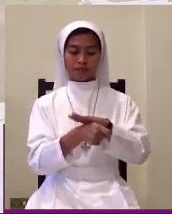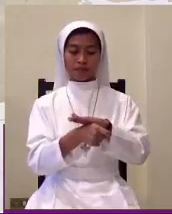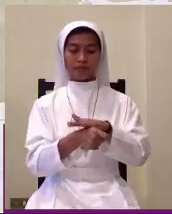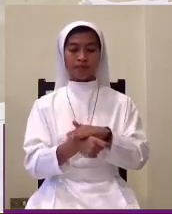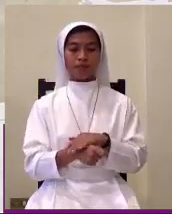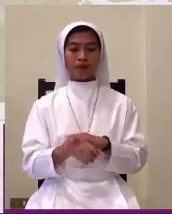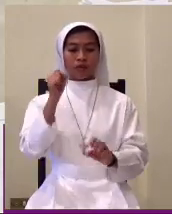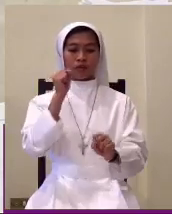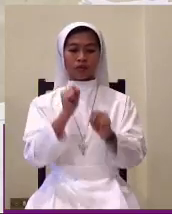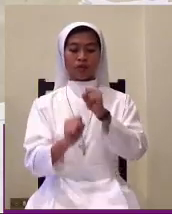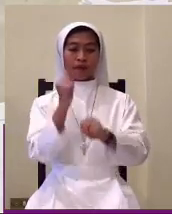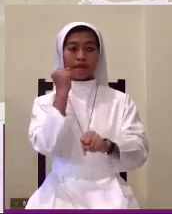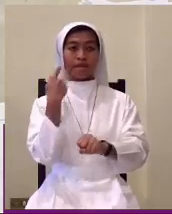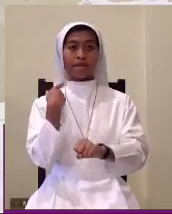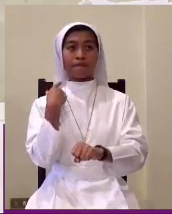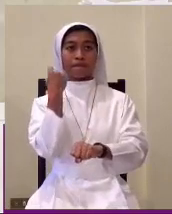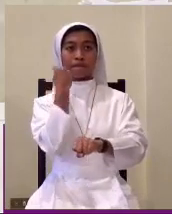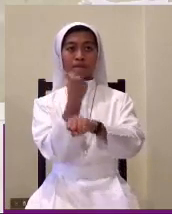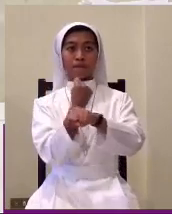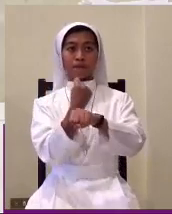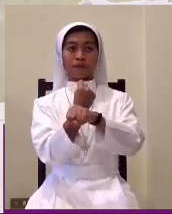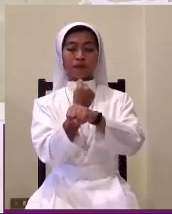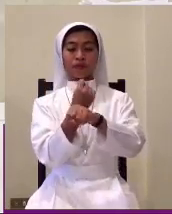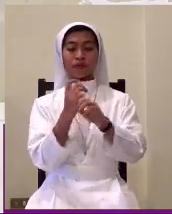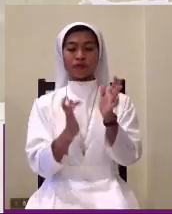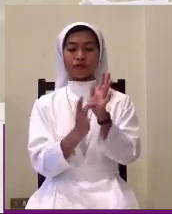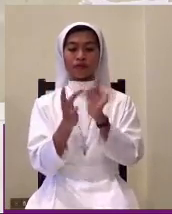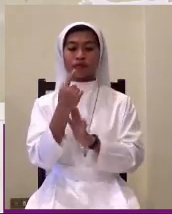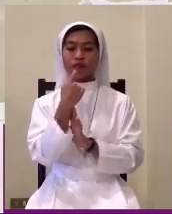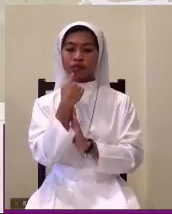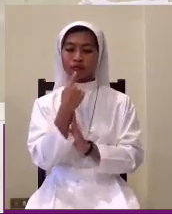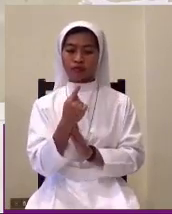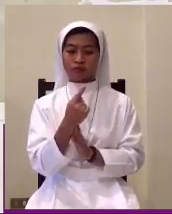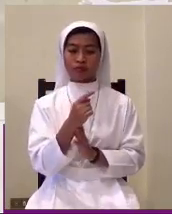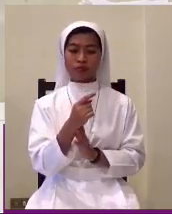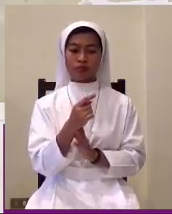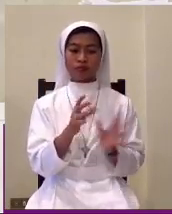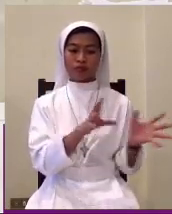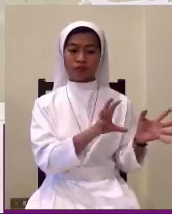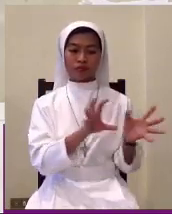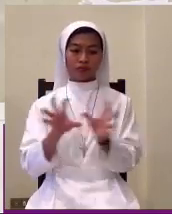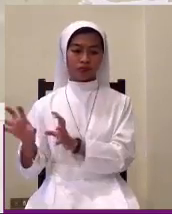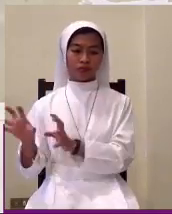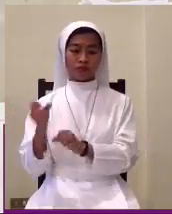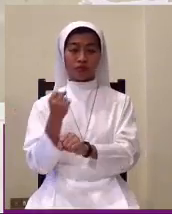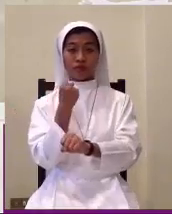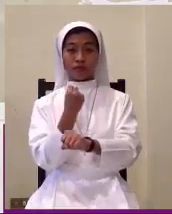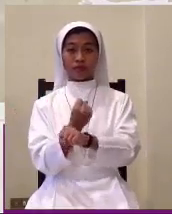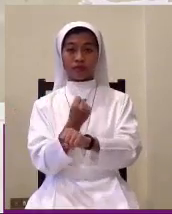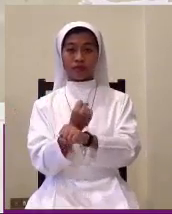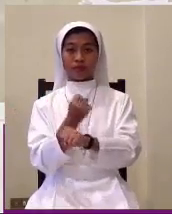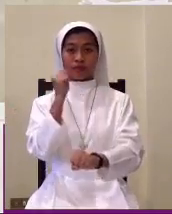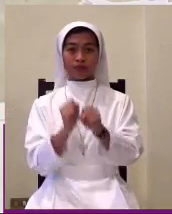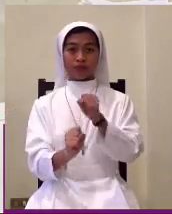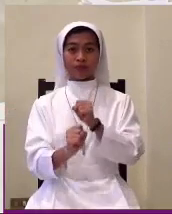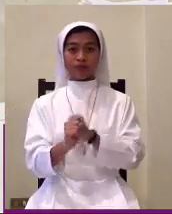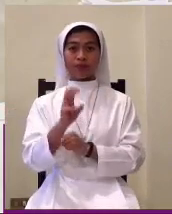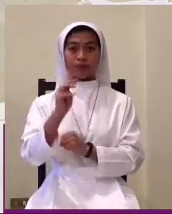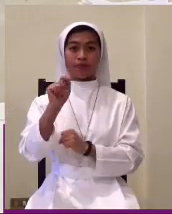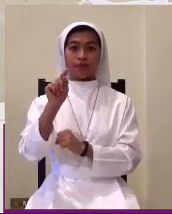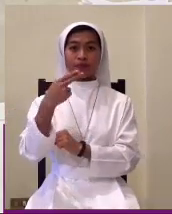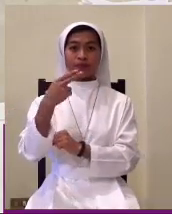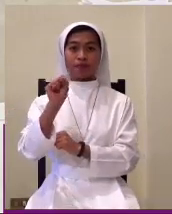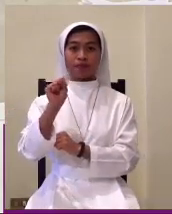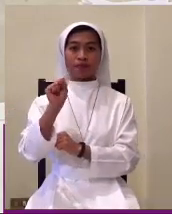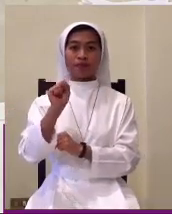across it. Jesus said, "Take away the stone." Martha, the dead man's sister, said to